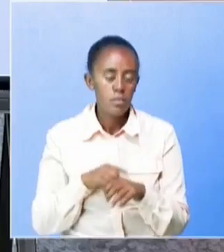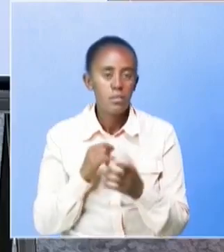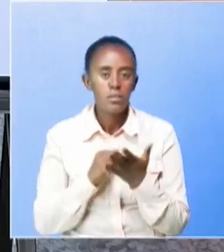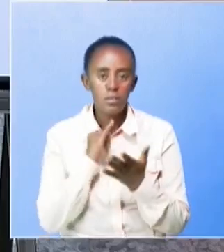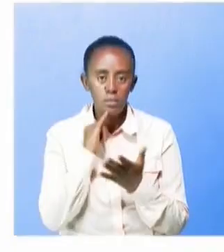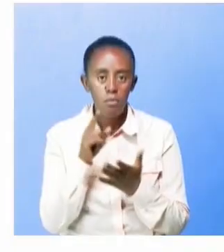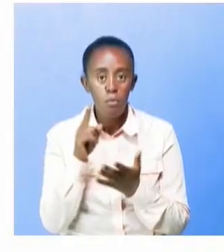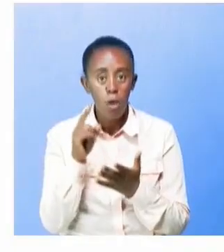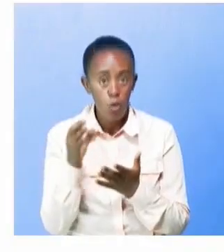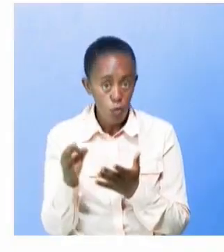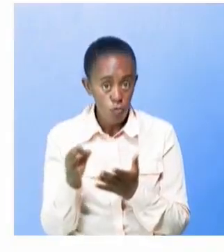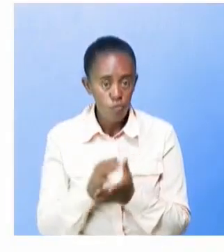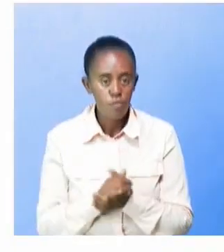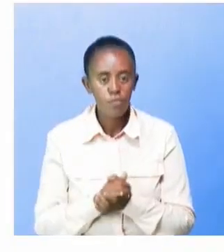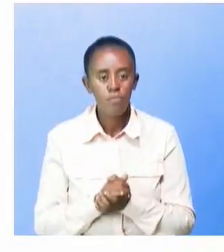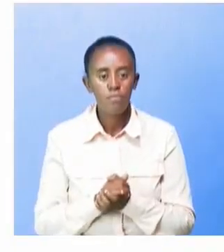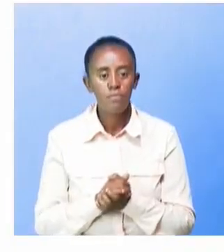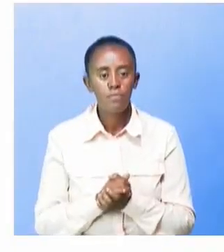is one of